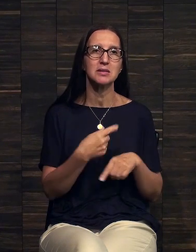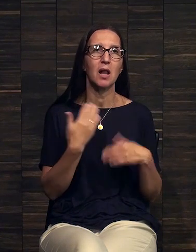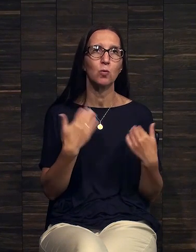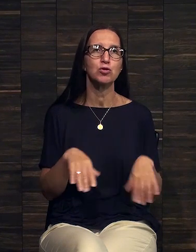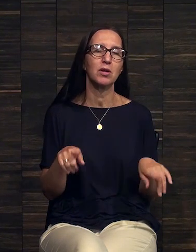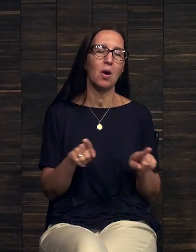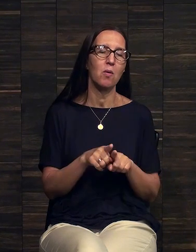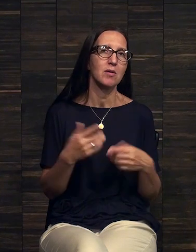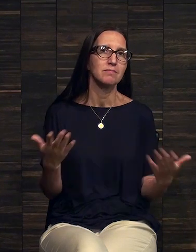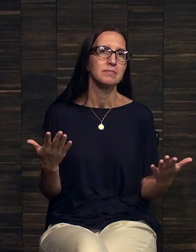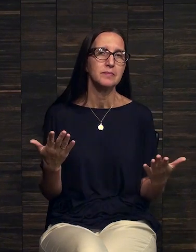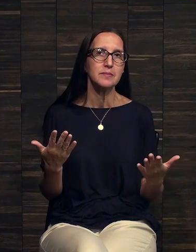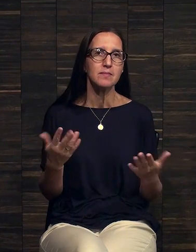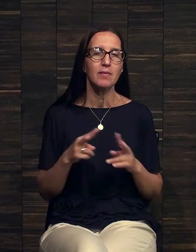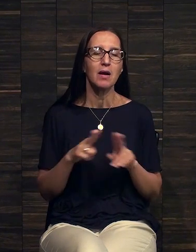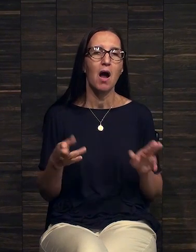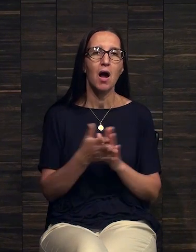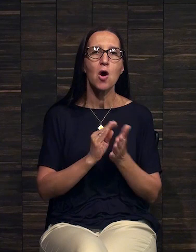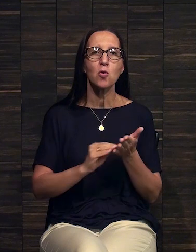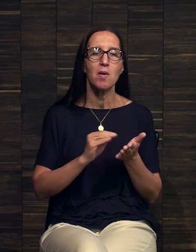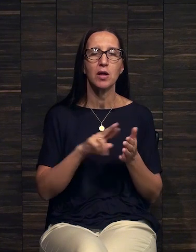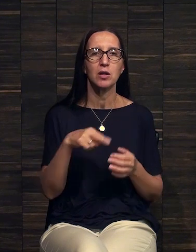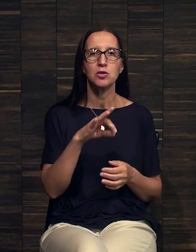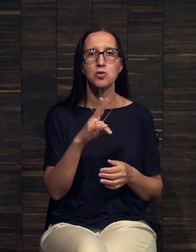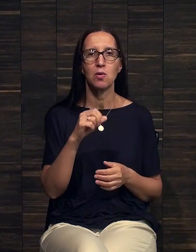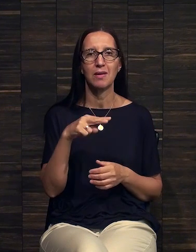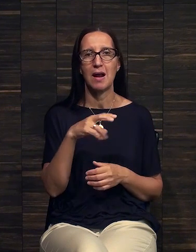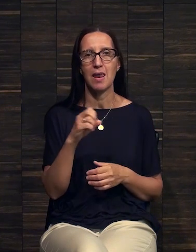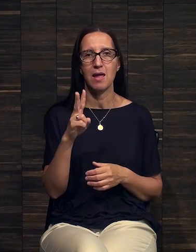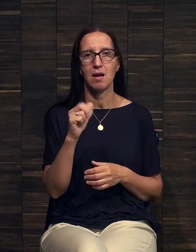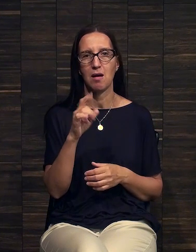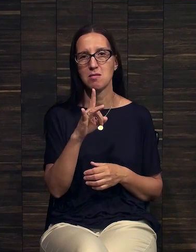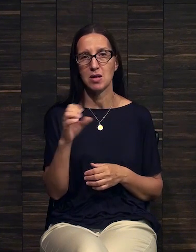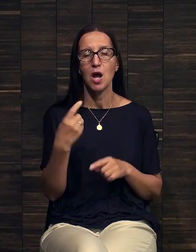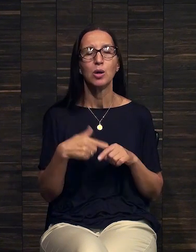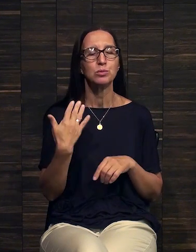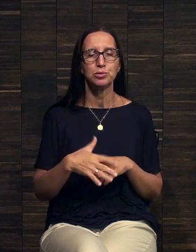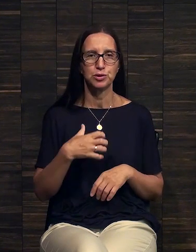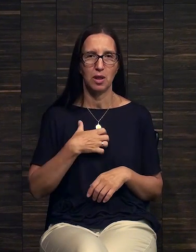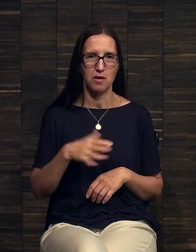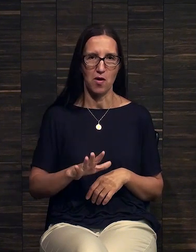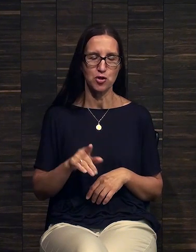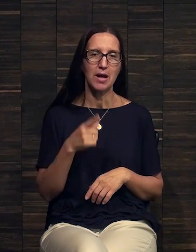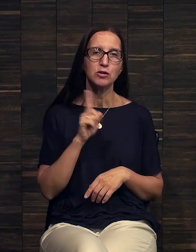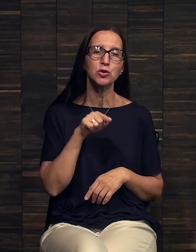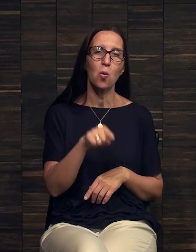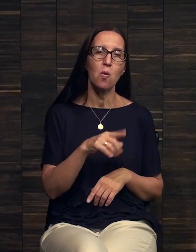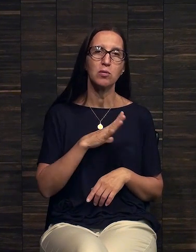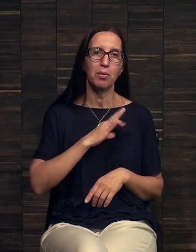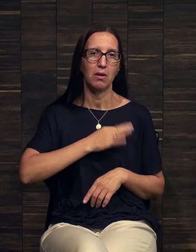it has become an absolute fiction. It's like John Le Carre novel. This is not so